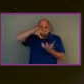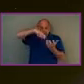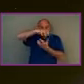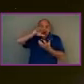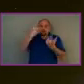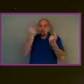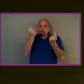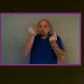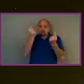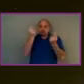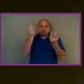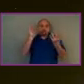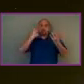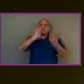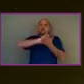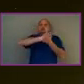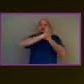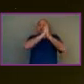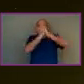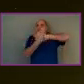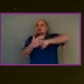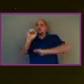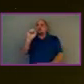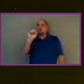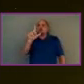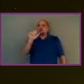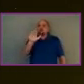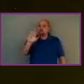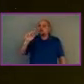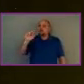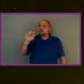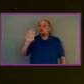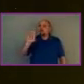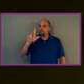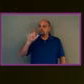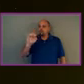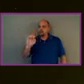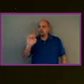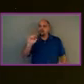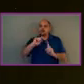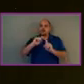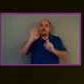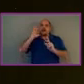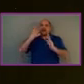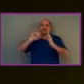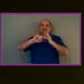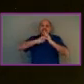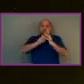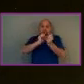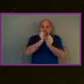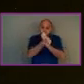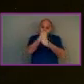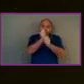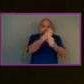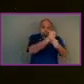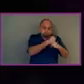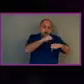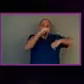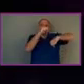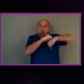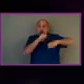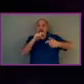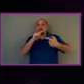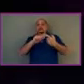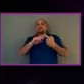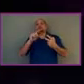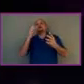solar nebula, which started to spin absorbed by the gravitational force. And that is what grabbed